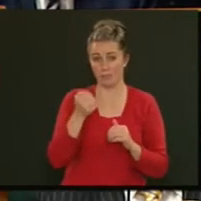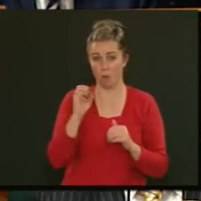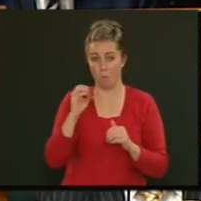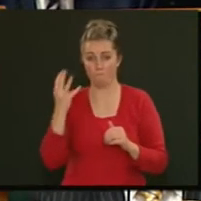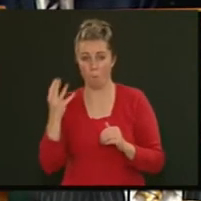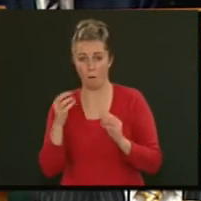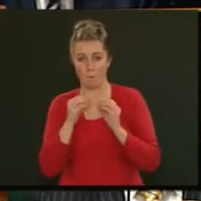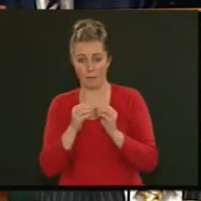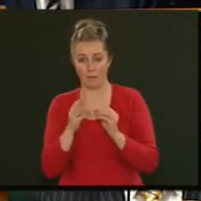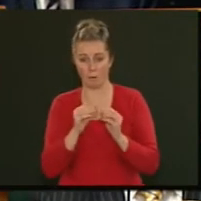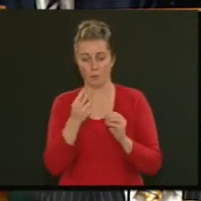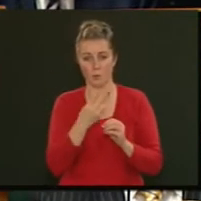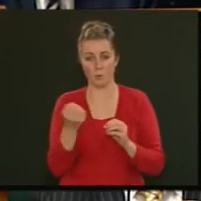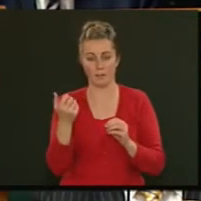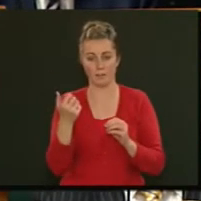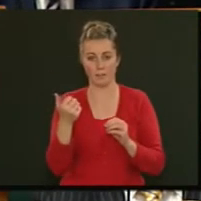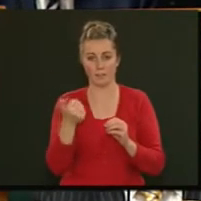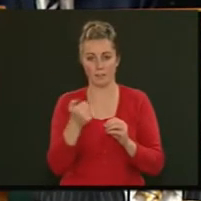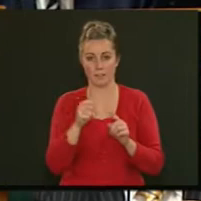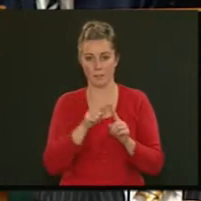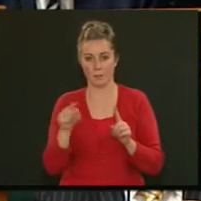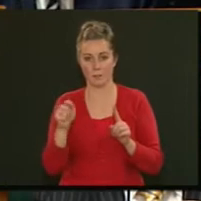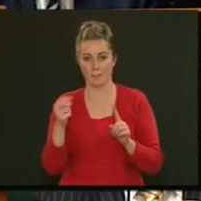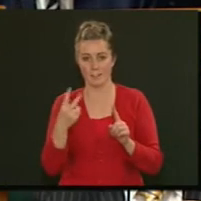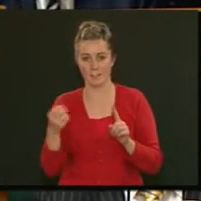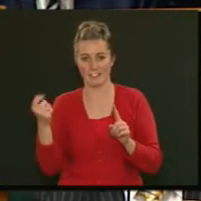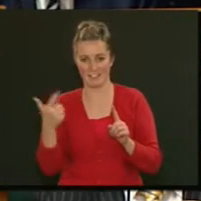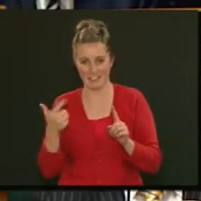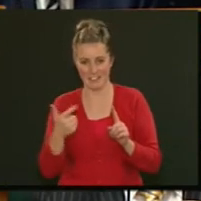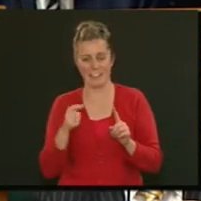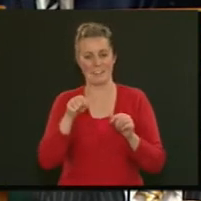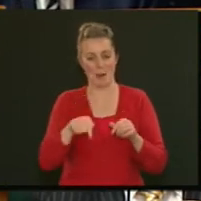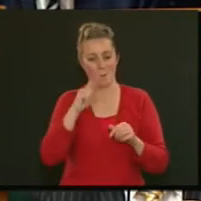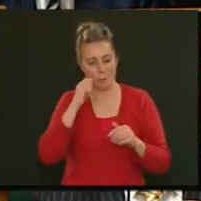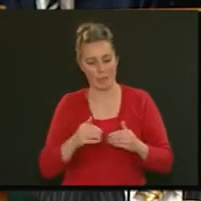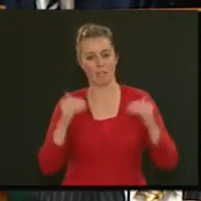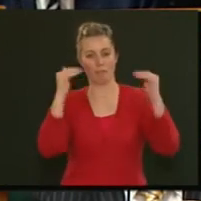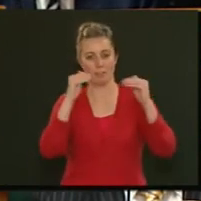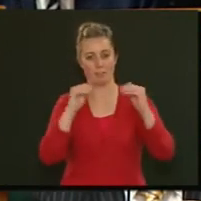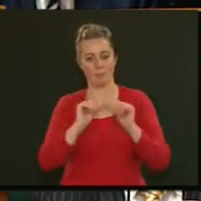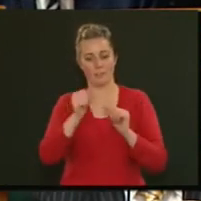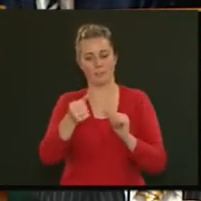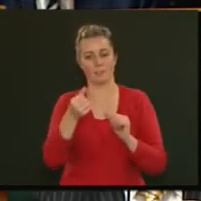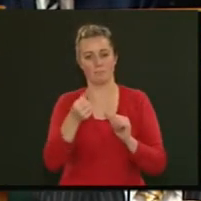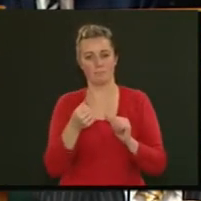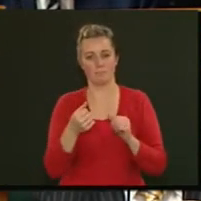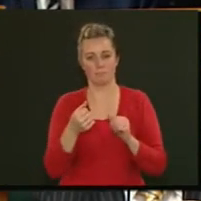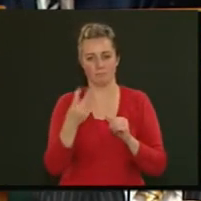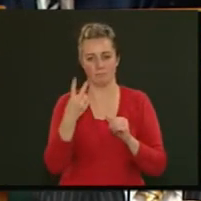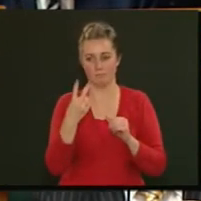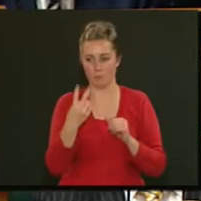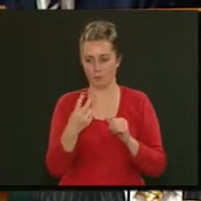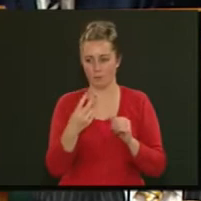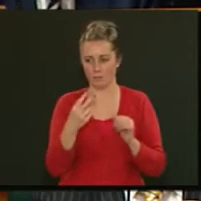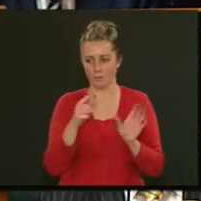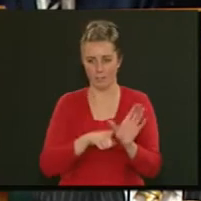the 2017-18 financial year through to $2 billion in out years. Mr. Speaker, it